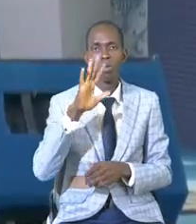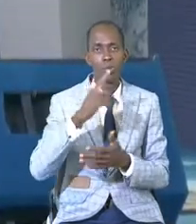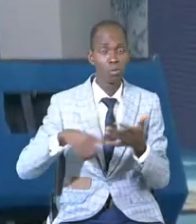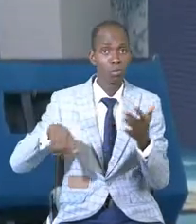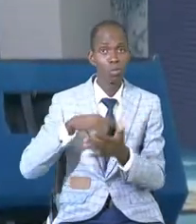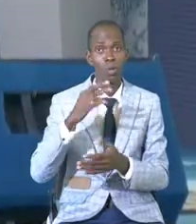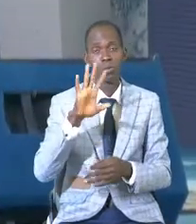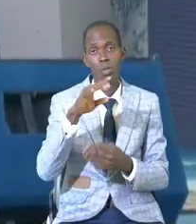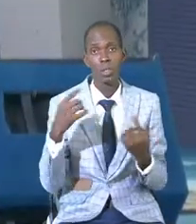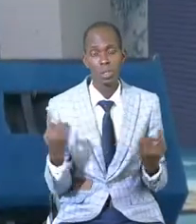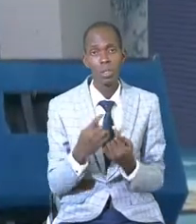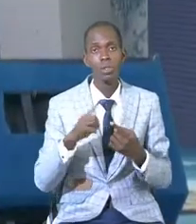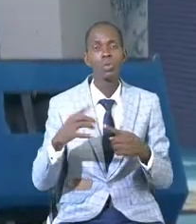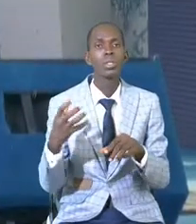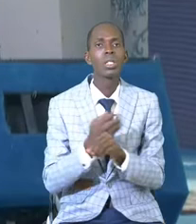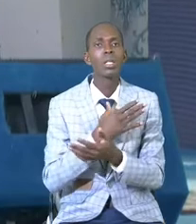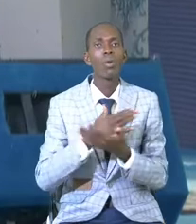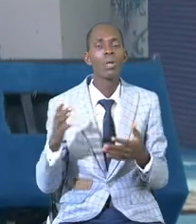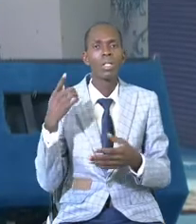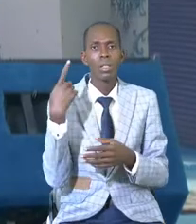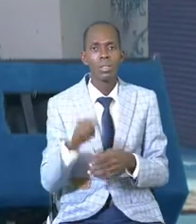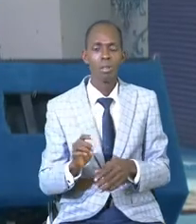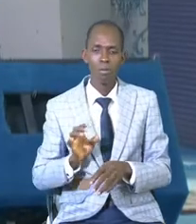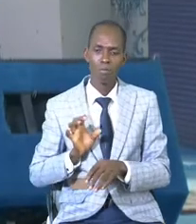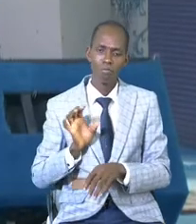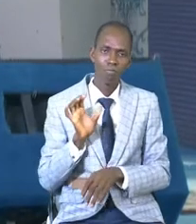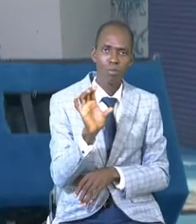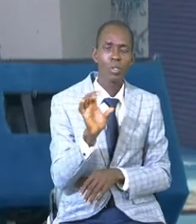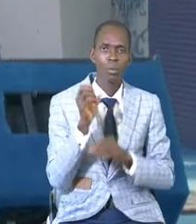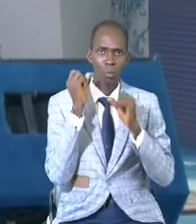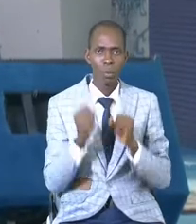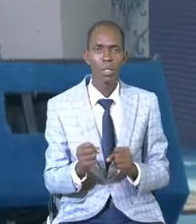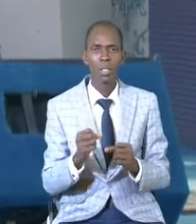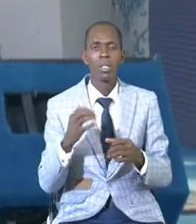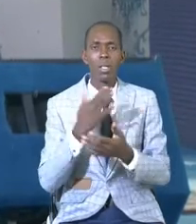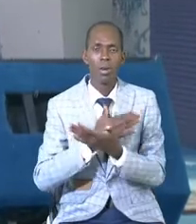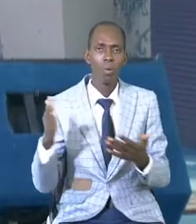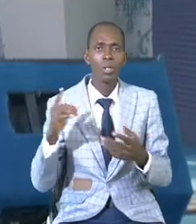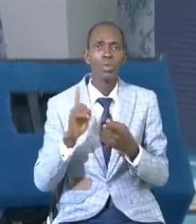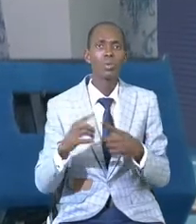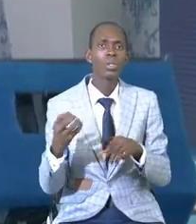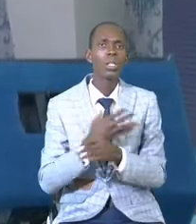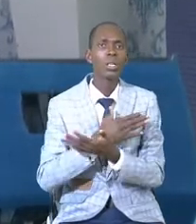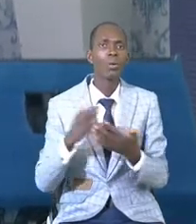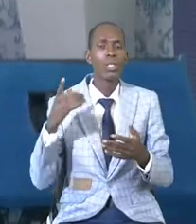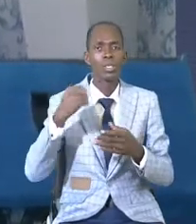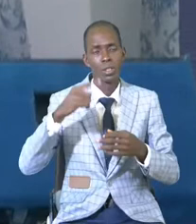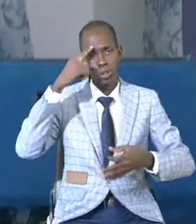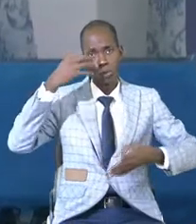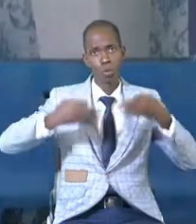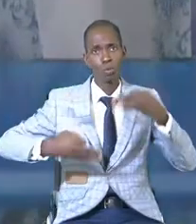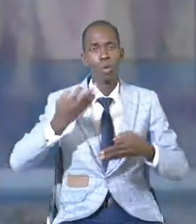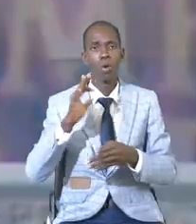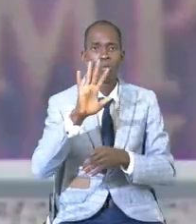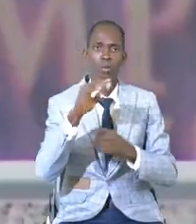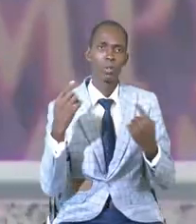take away the compelling power of your sin, to take away the judgment of your sin, and